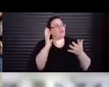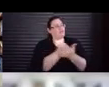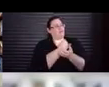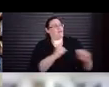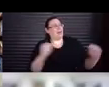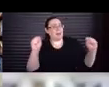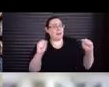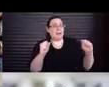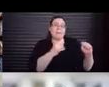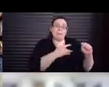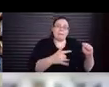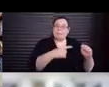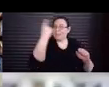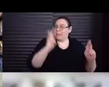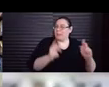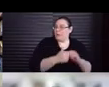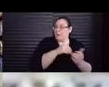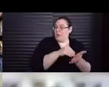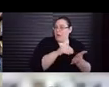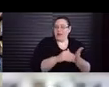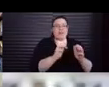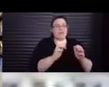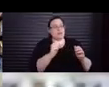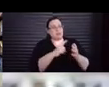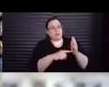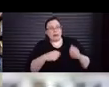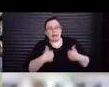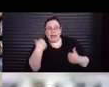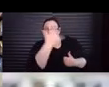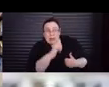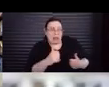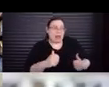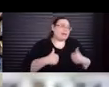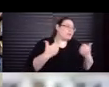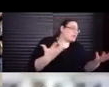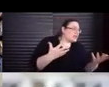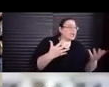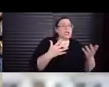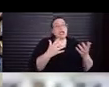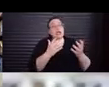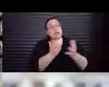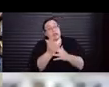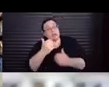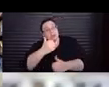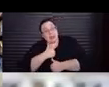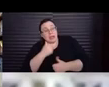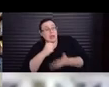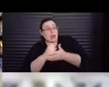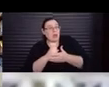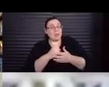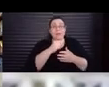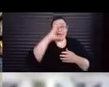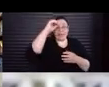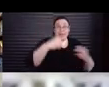mostly, you know, Black people, how they lived, if they lived here, you know, how they got, the military helped them or not. And he just looked at me